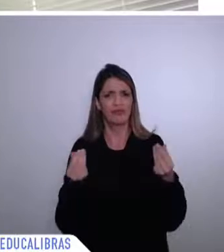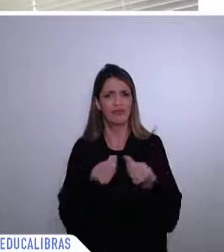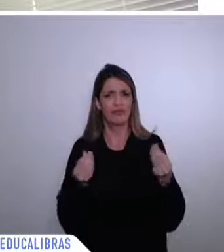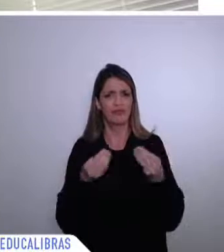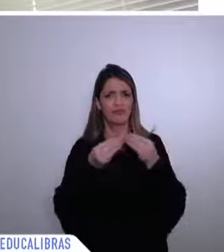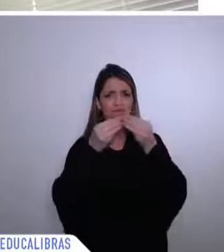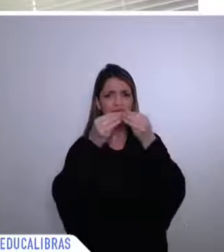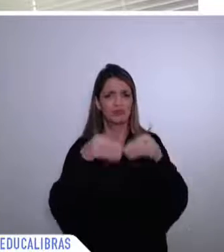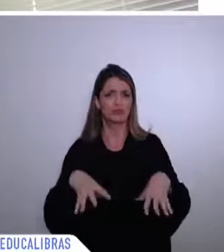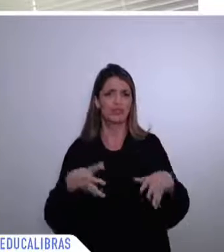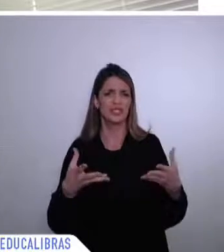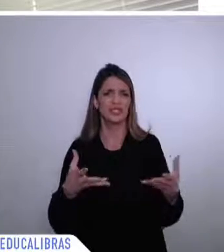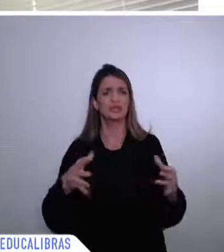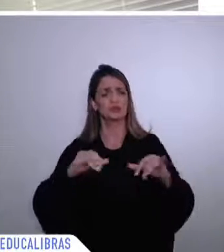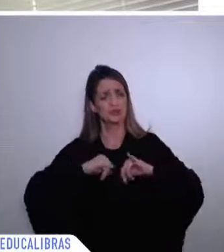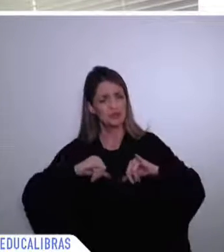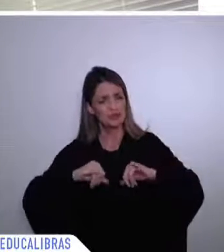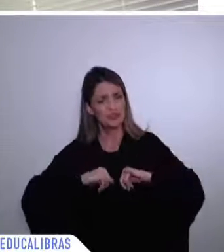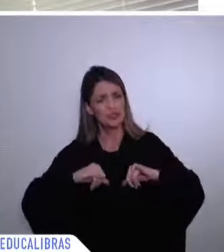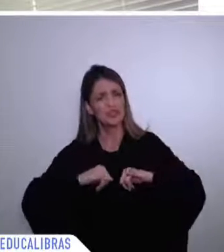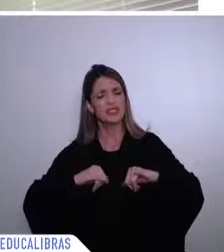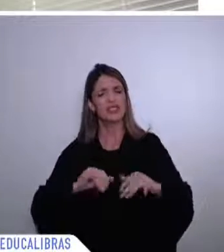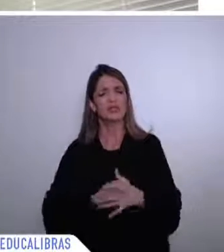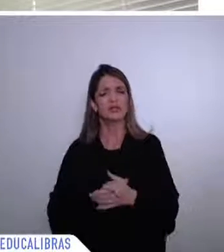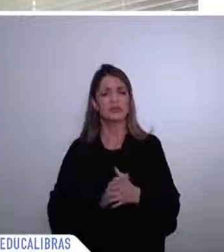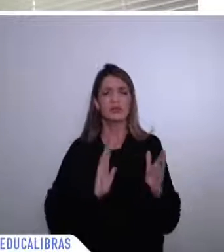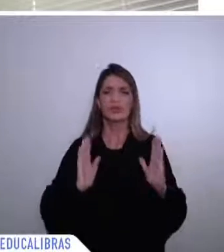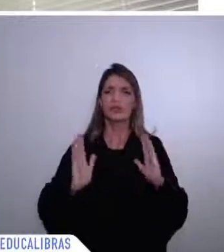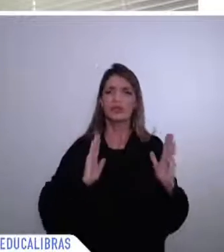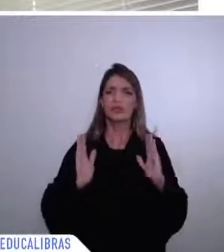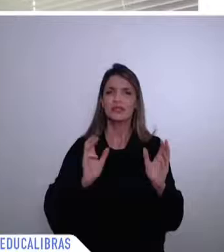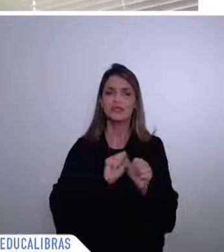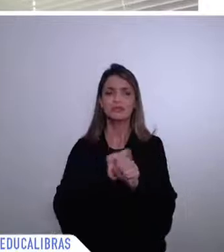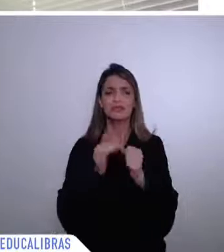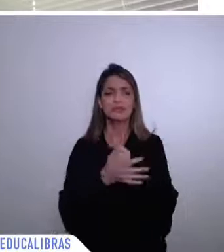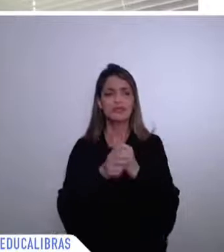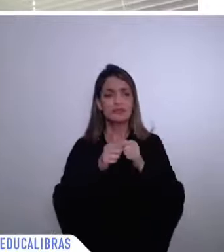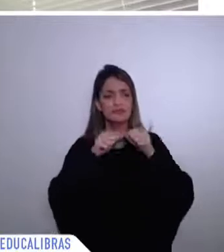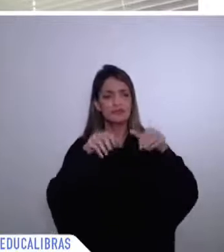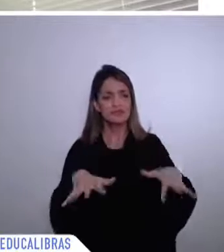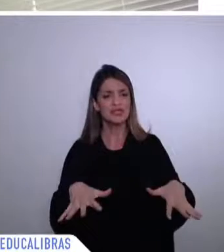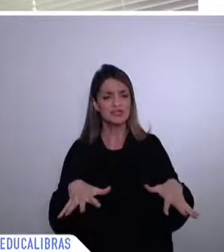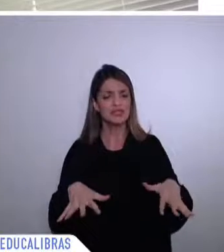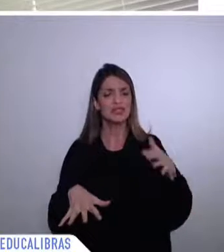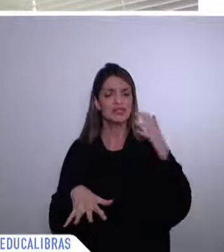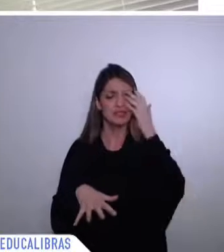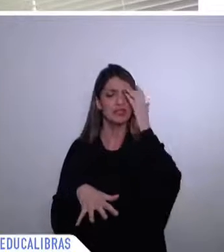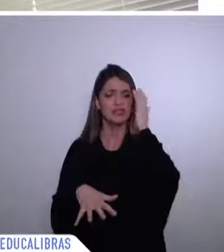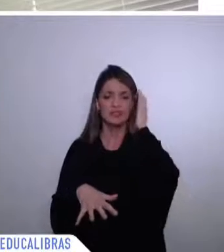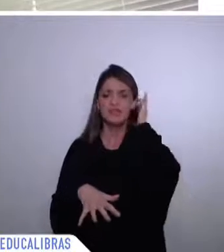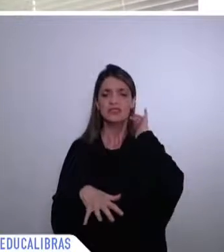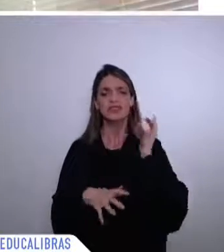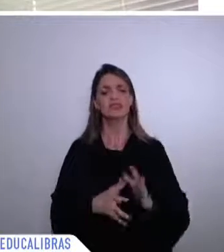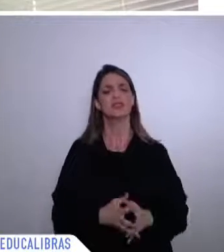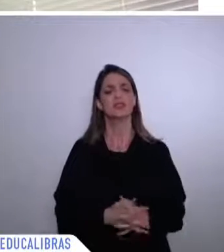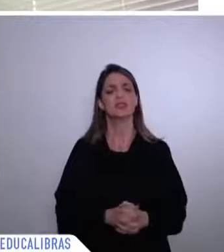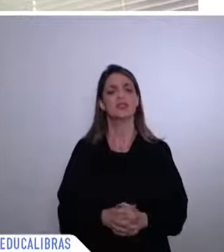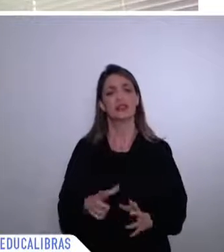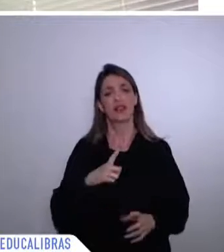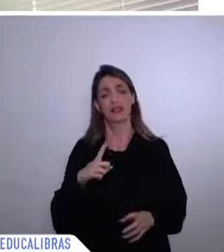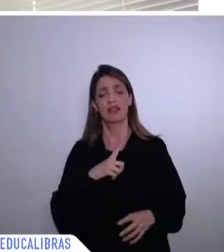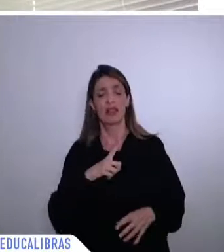the ones that are the most pressure, and they are suffering the most with the pandemics. And regardless what